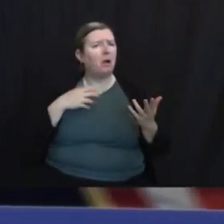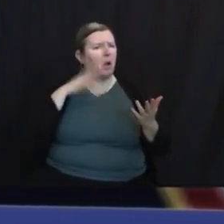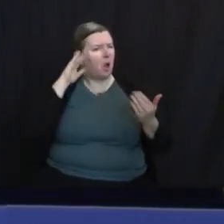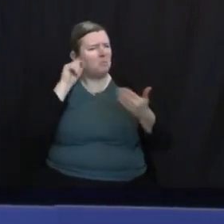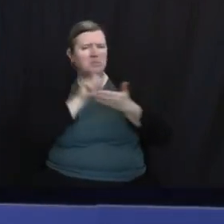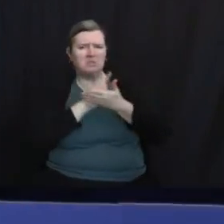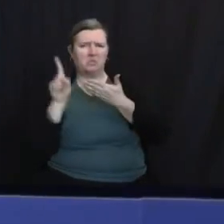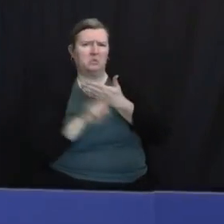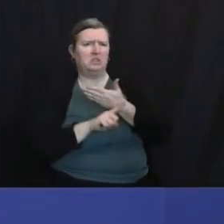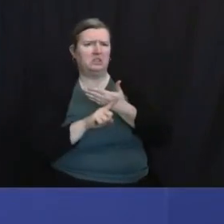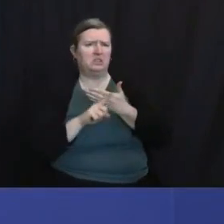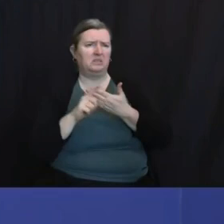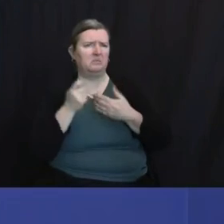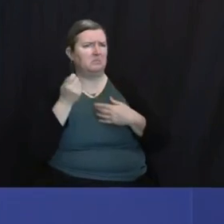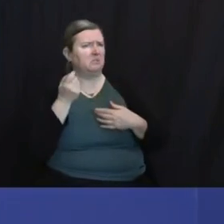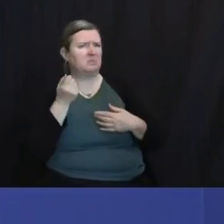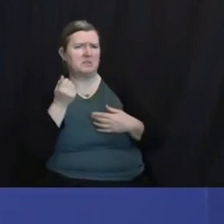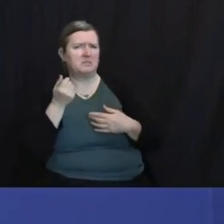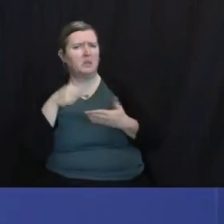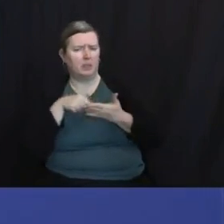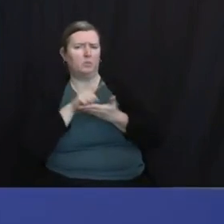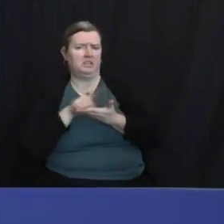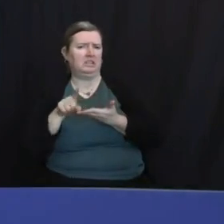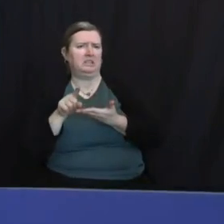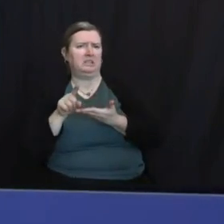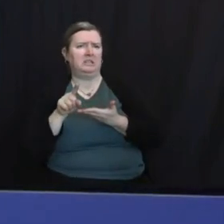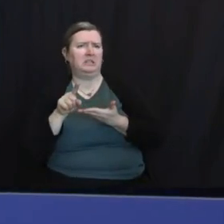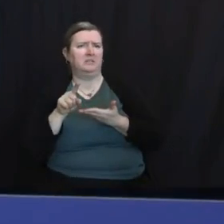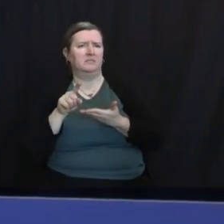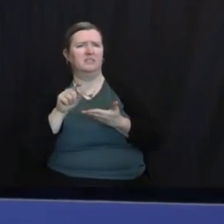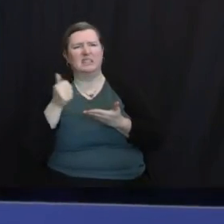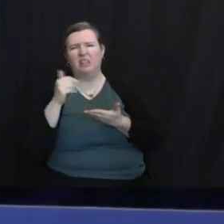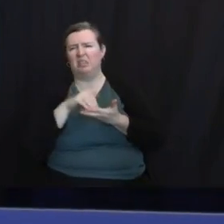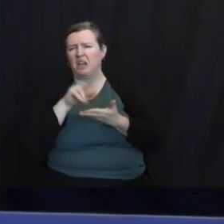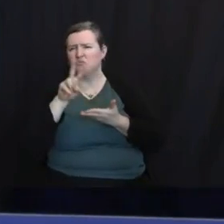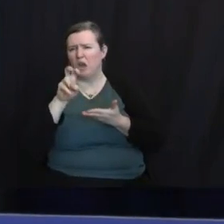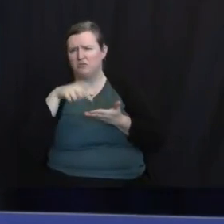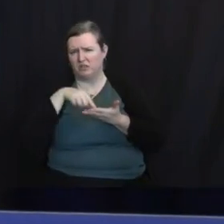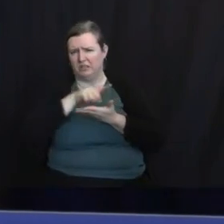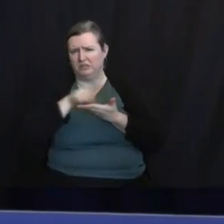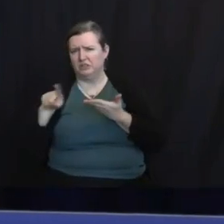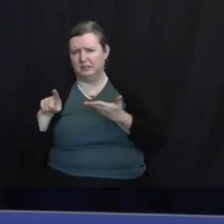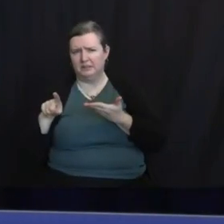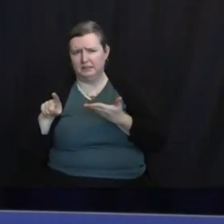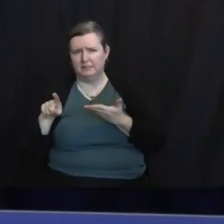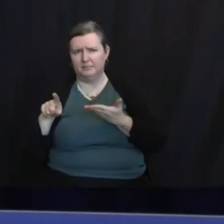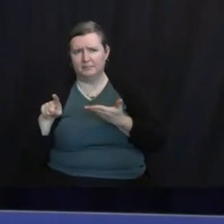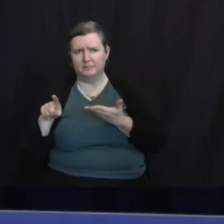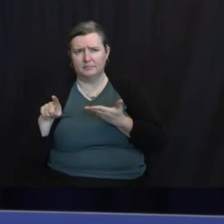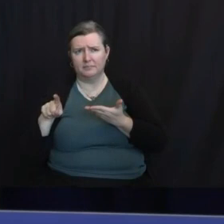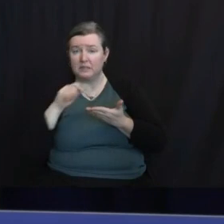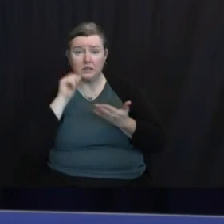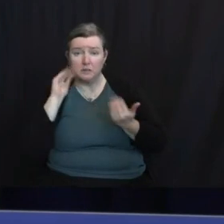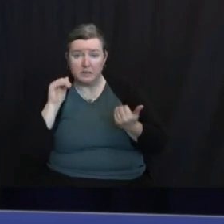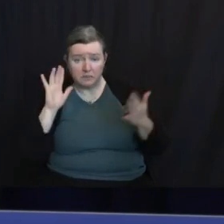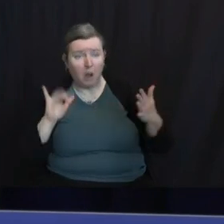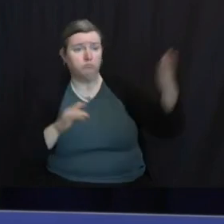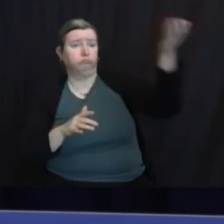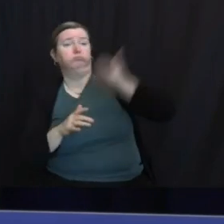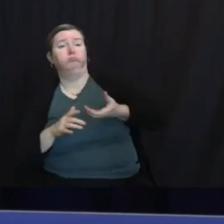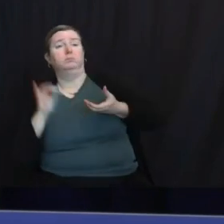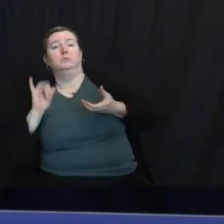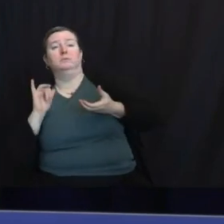this week of 10,200 doses, which we didn't expect. The week prior to that, we got none. Yep. And then our first